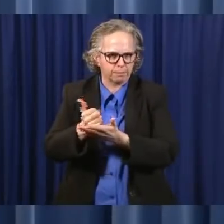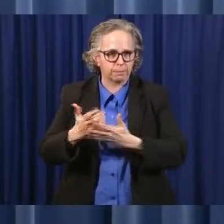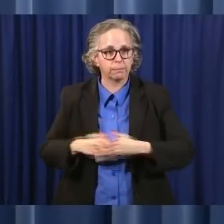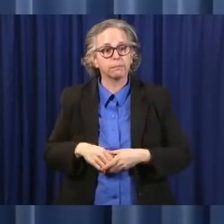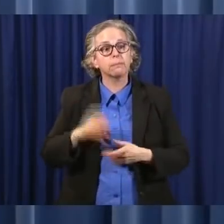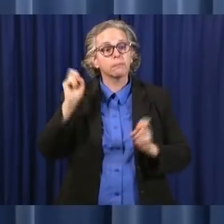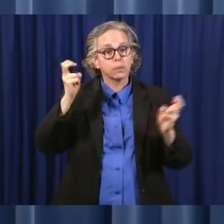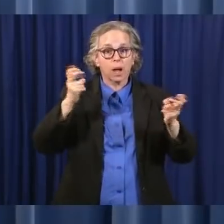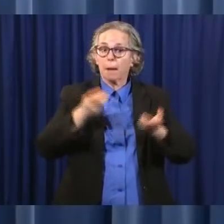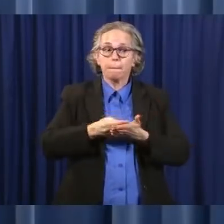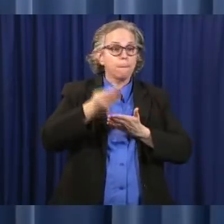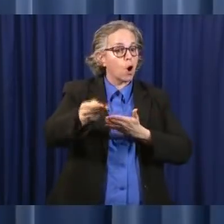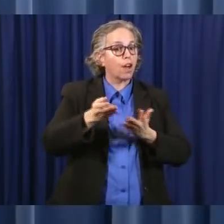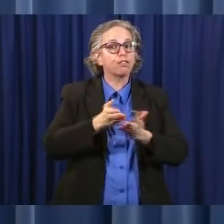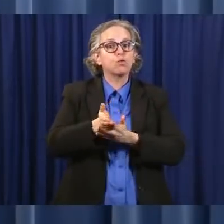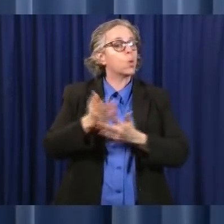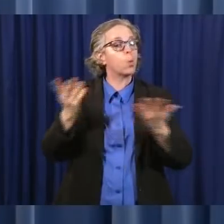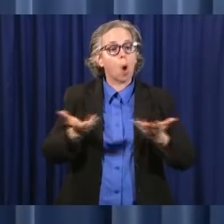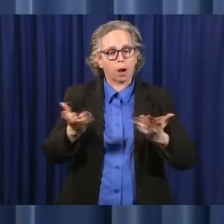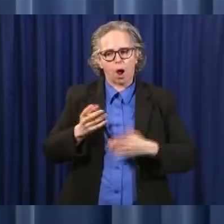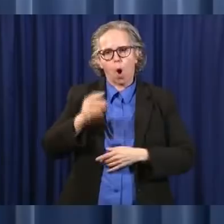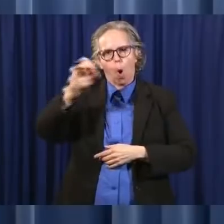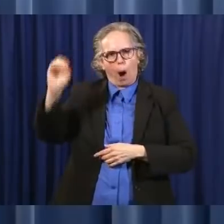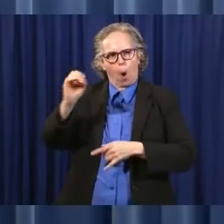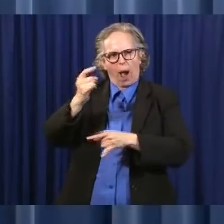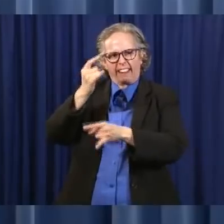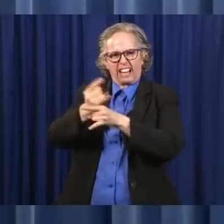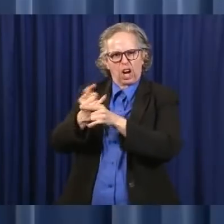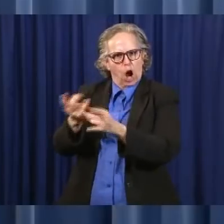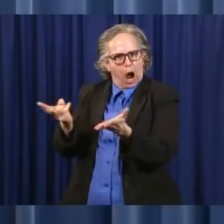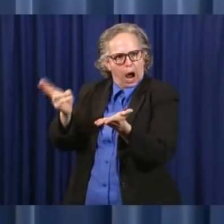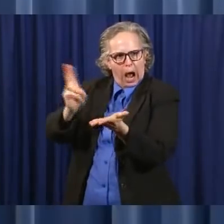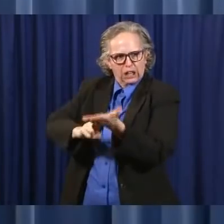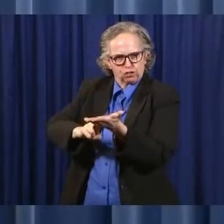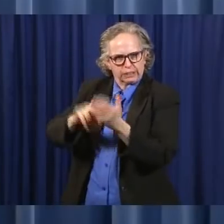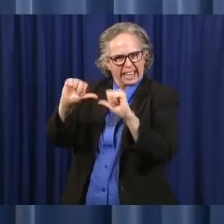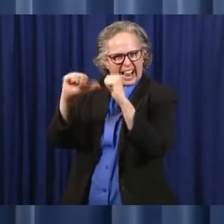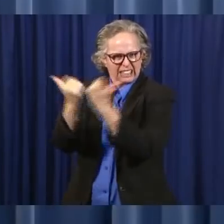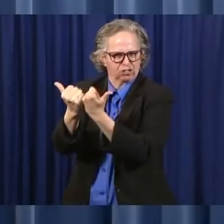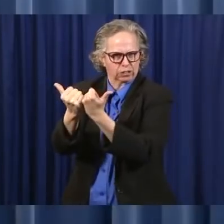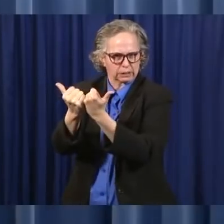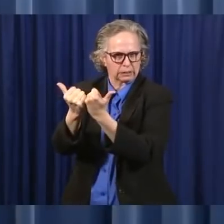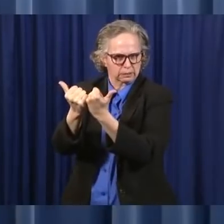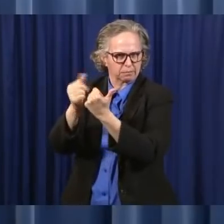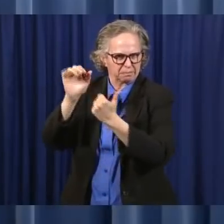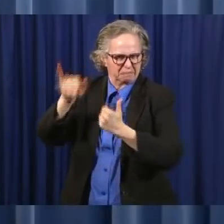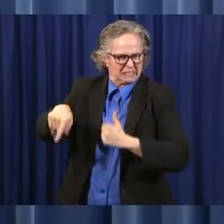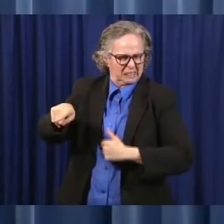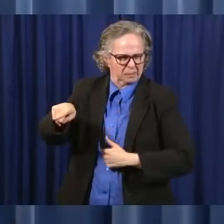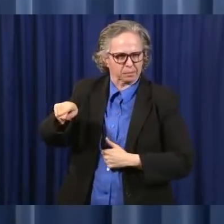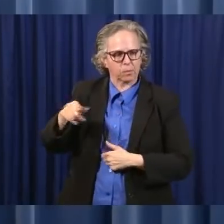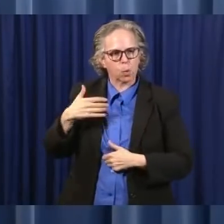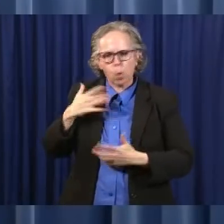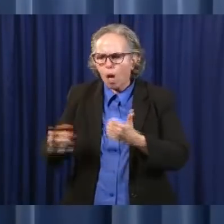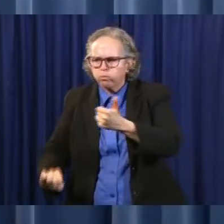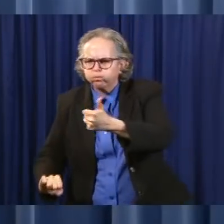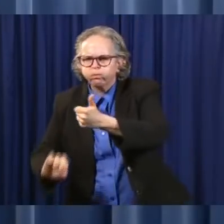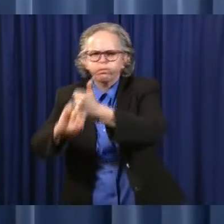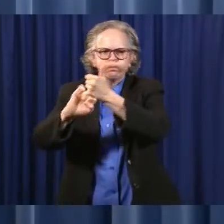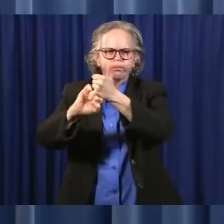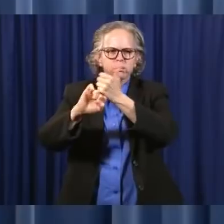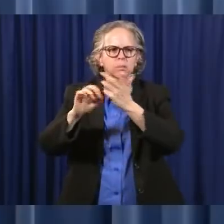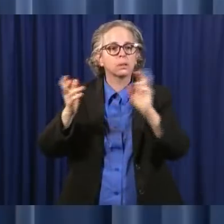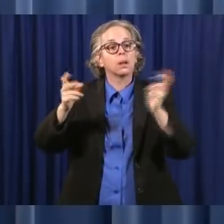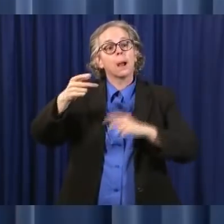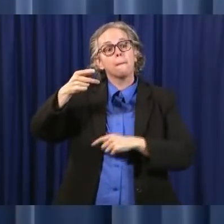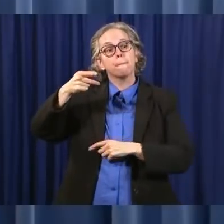agencies. This rebate will help a majority of our state's liquor permit holders. The rebate is designed to help reduce